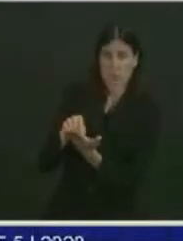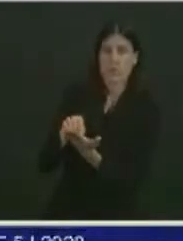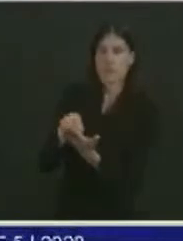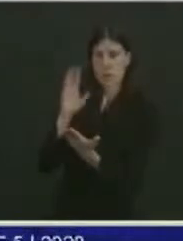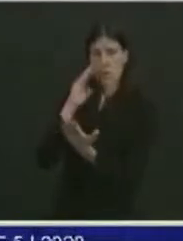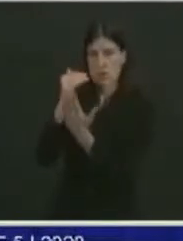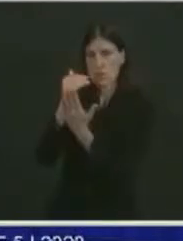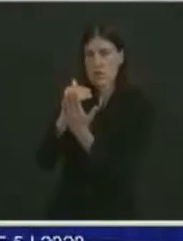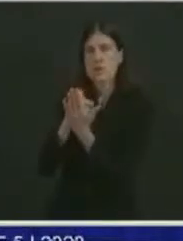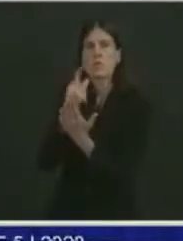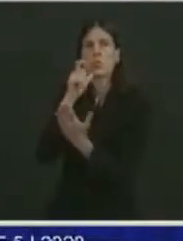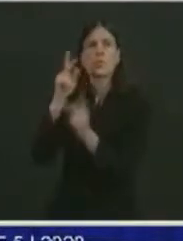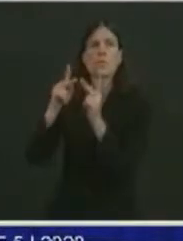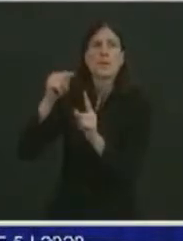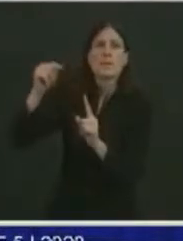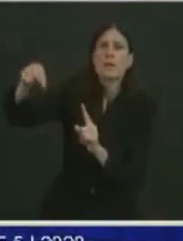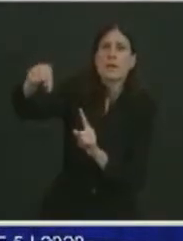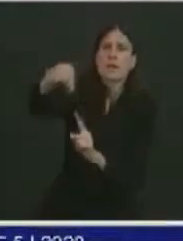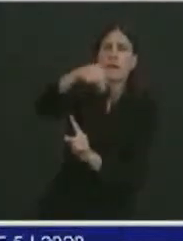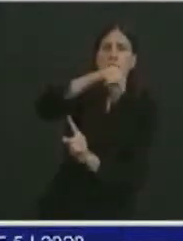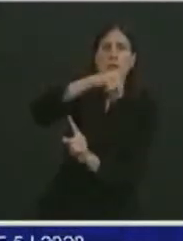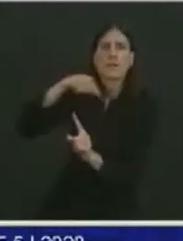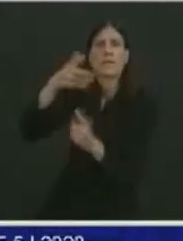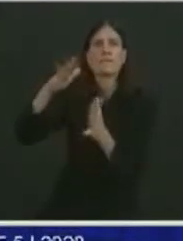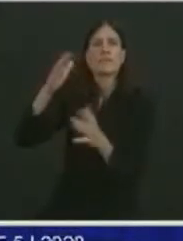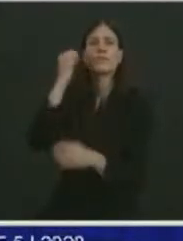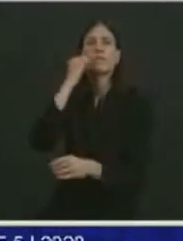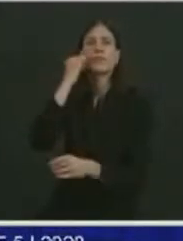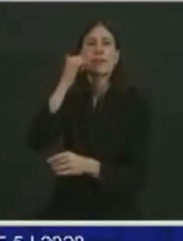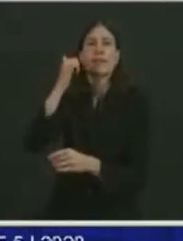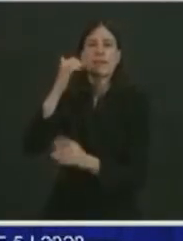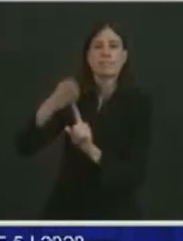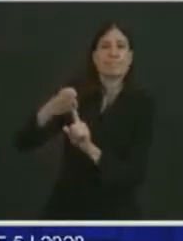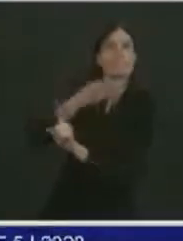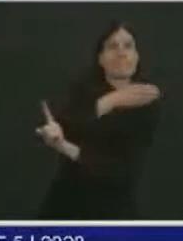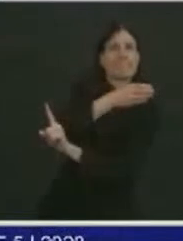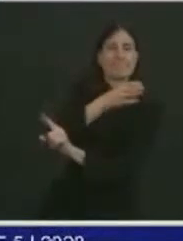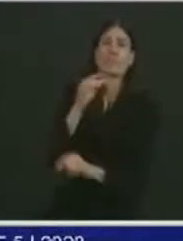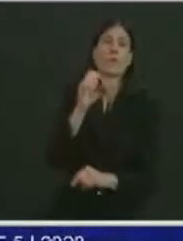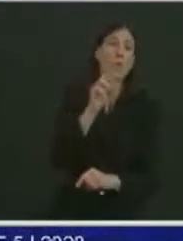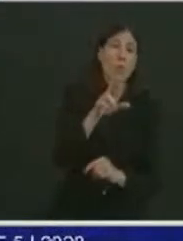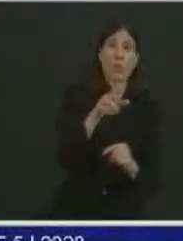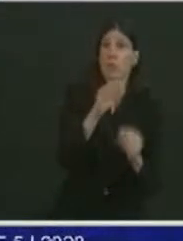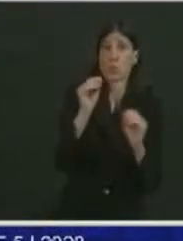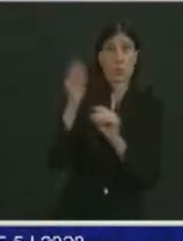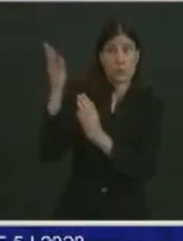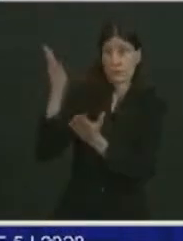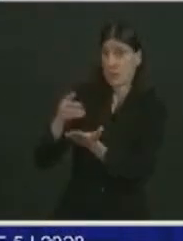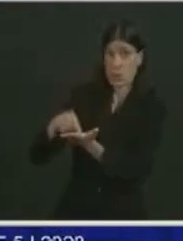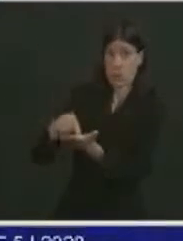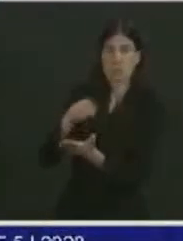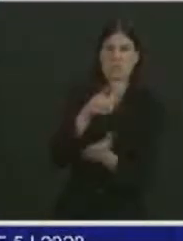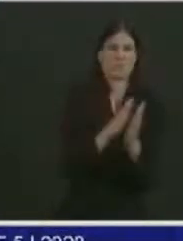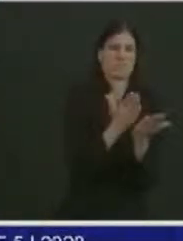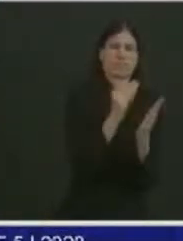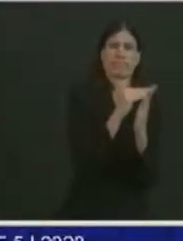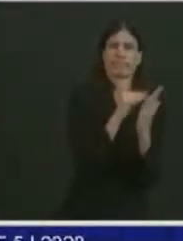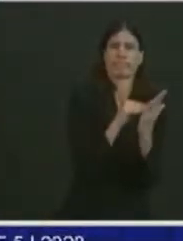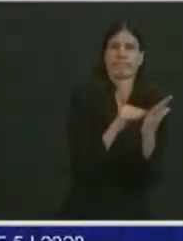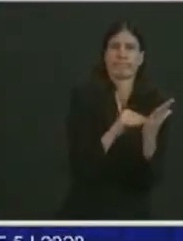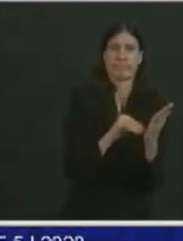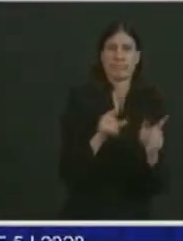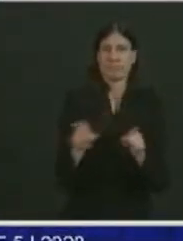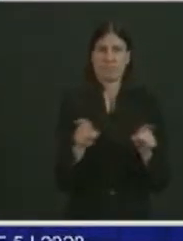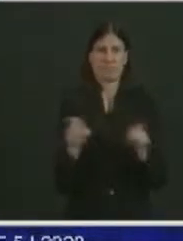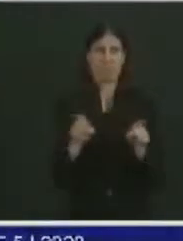for 14 days. I also want to remind employers that your employees must stay home for 14